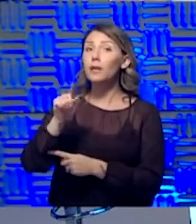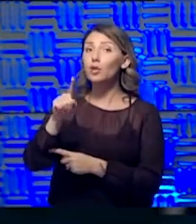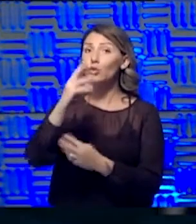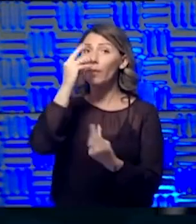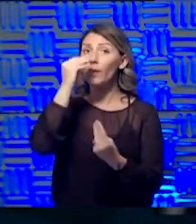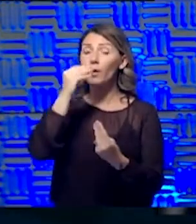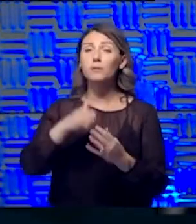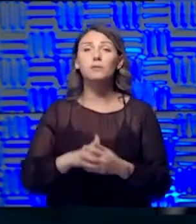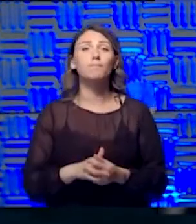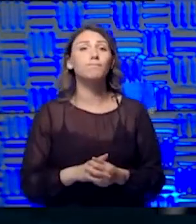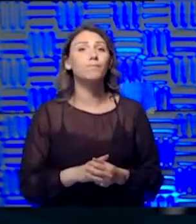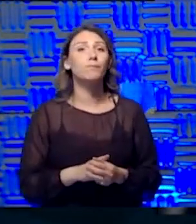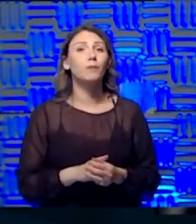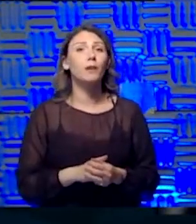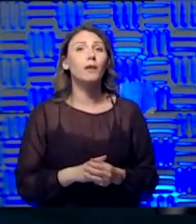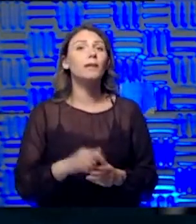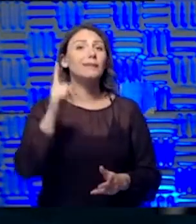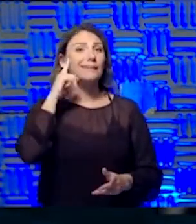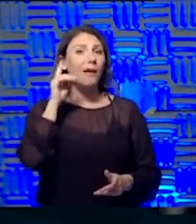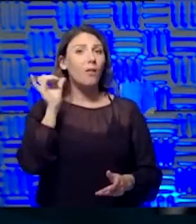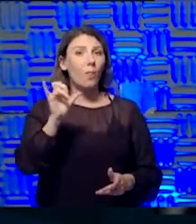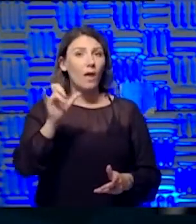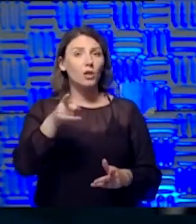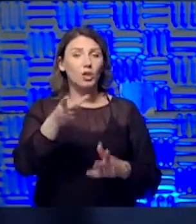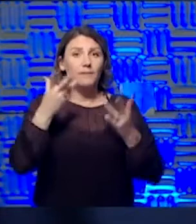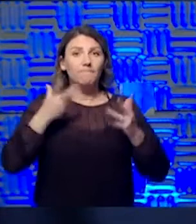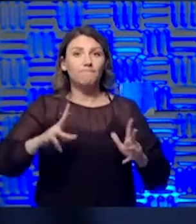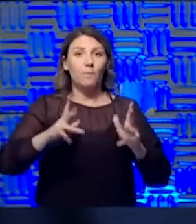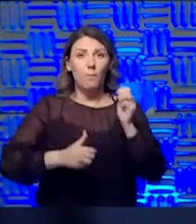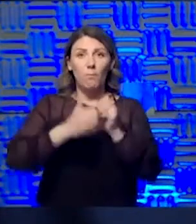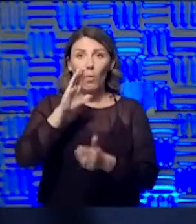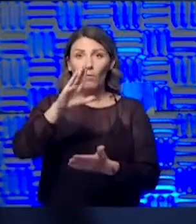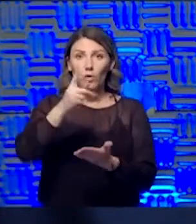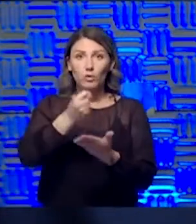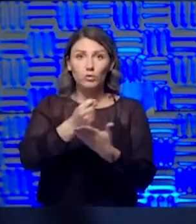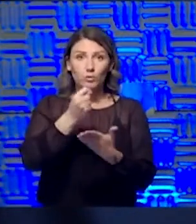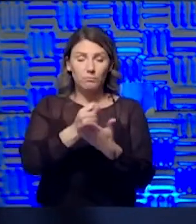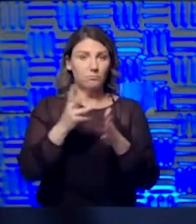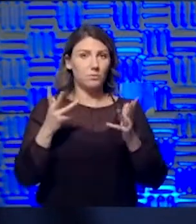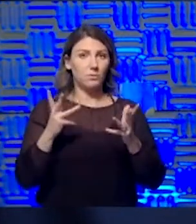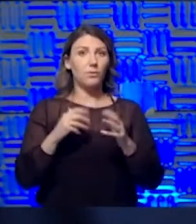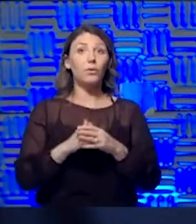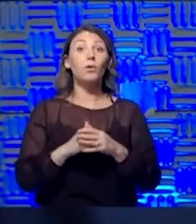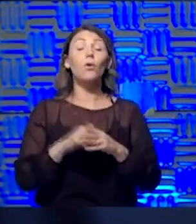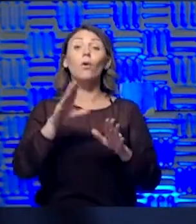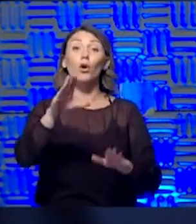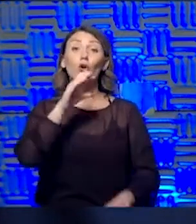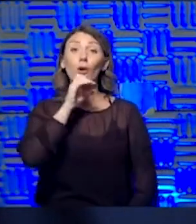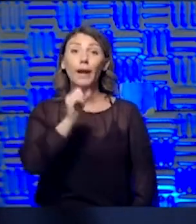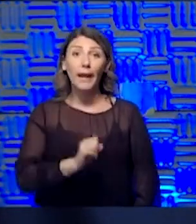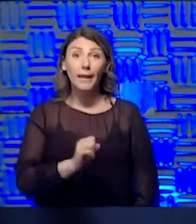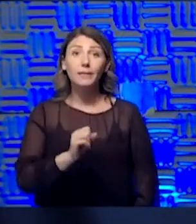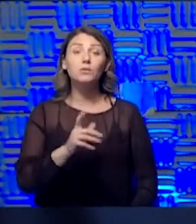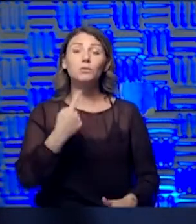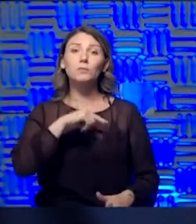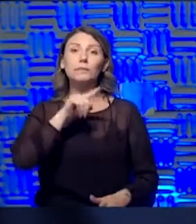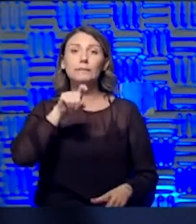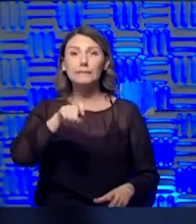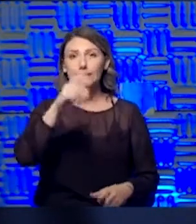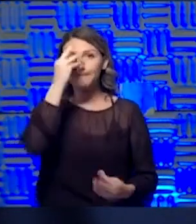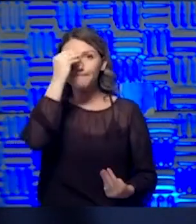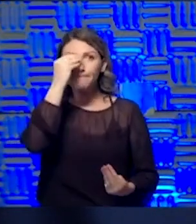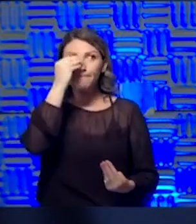Yeah, I think that it sounds like she's gone through the majority of her treatments. Certainly her age, we have to consider